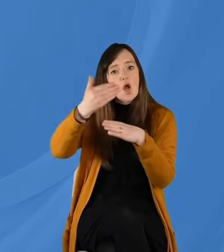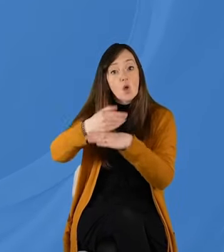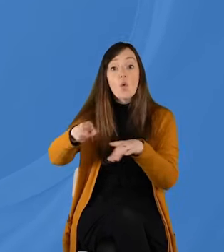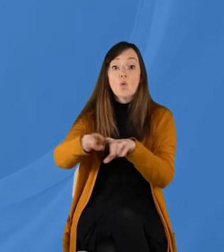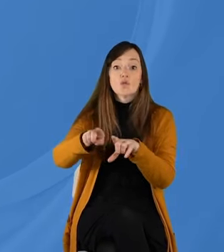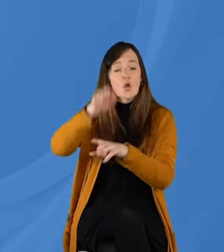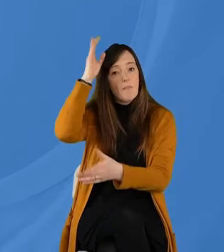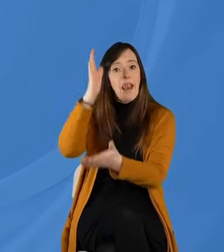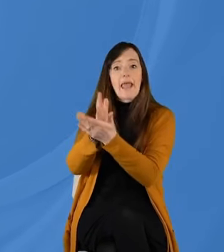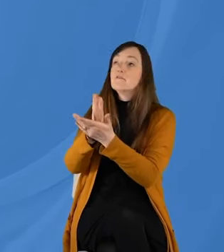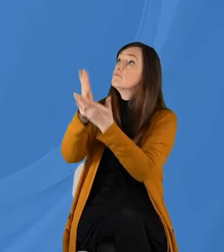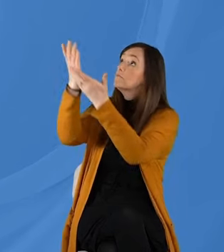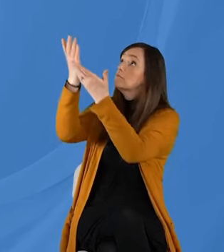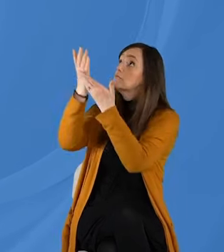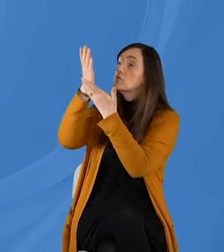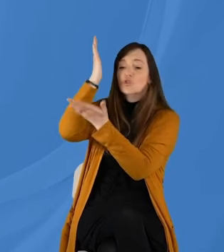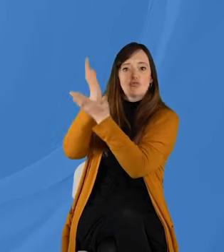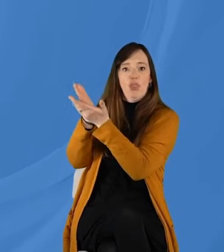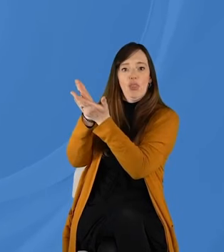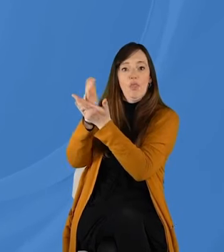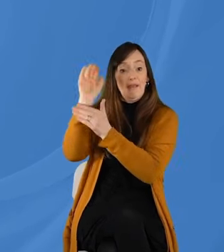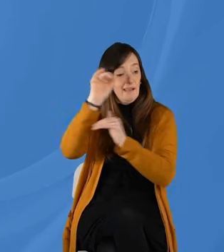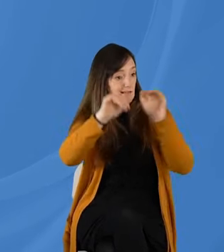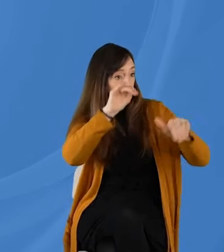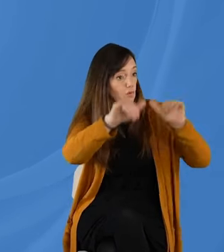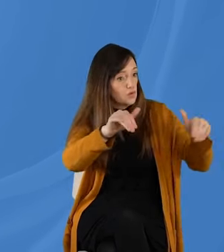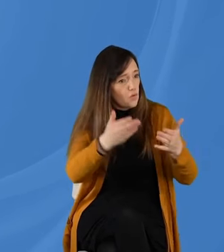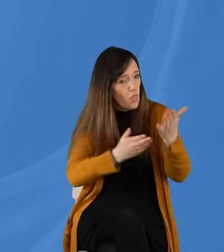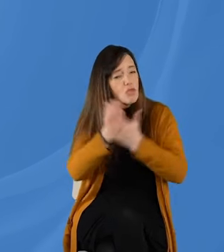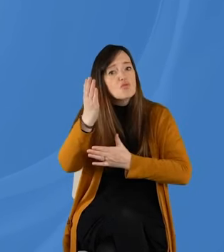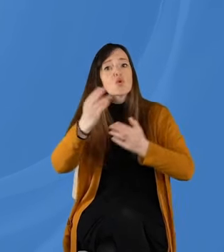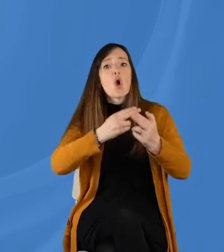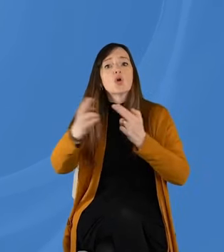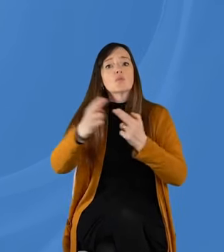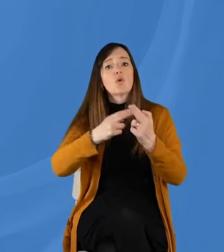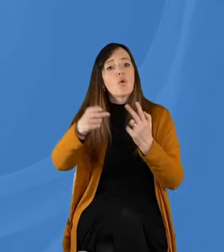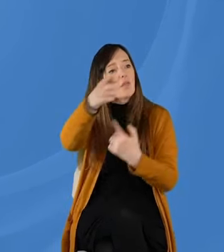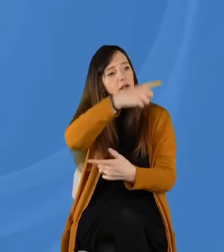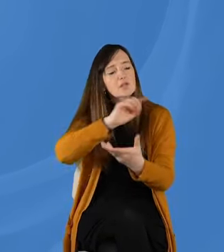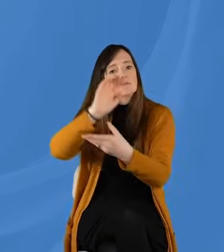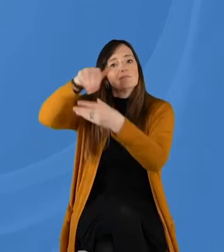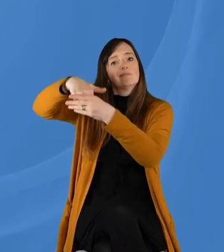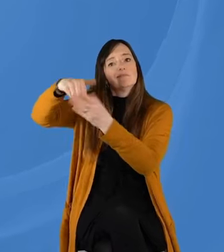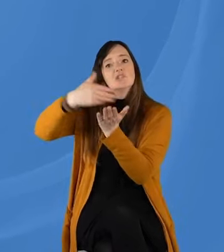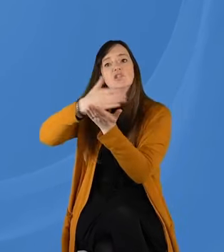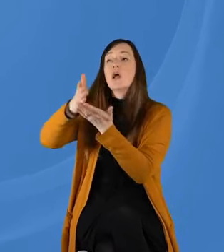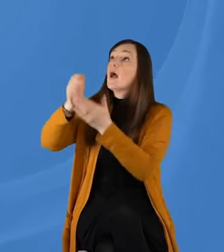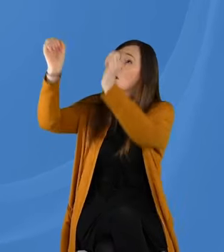He called you to this through our gospel, that you might share in the glory of our Lord Jesus Christ.